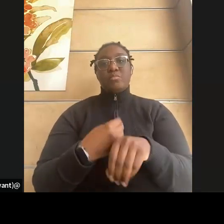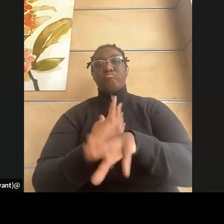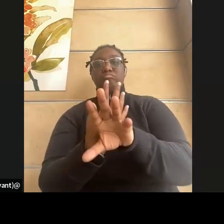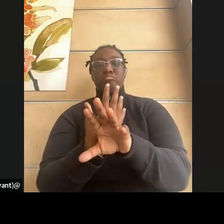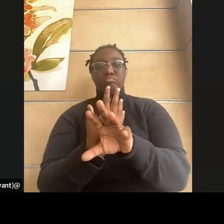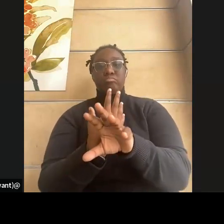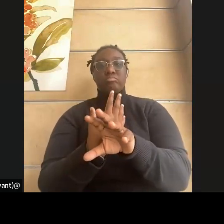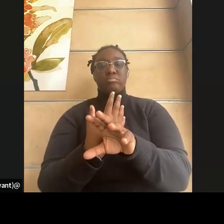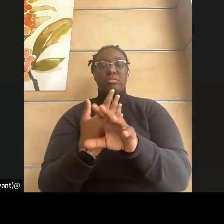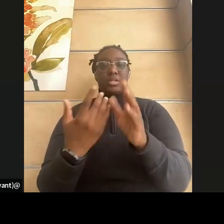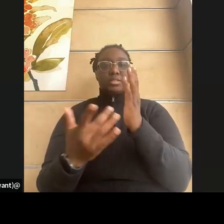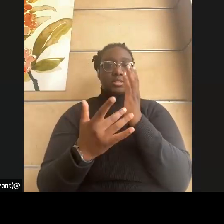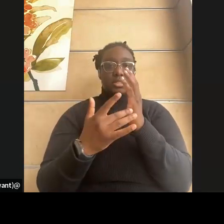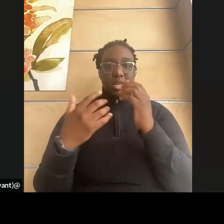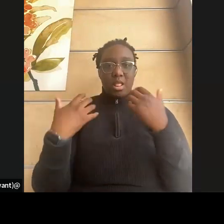technologies.